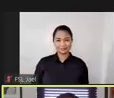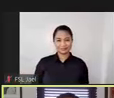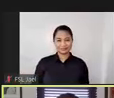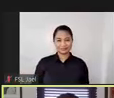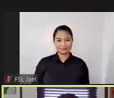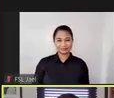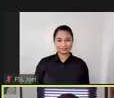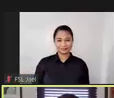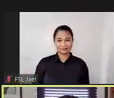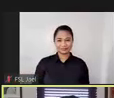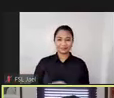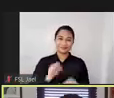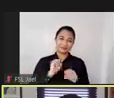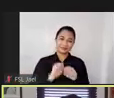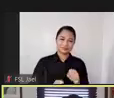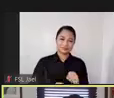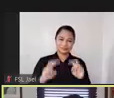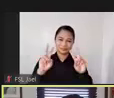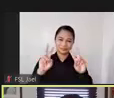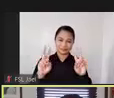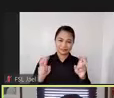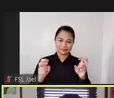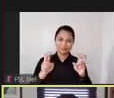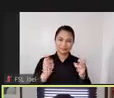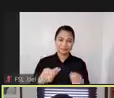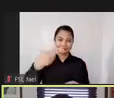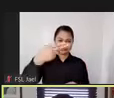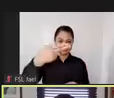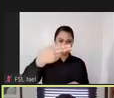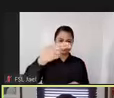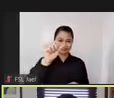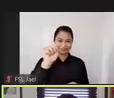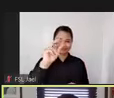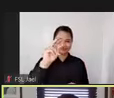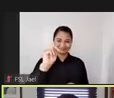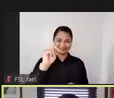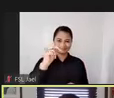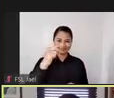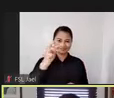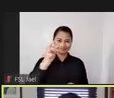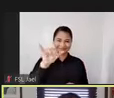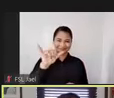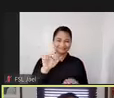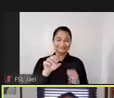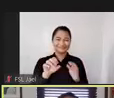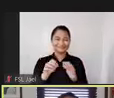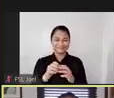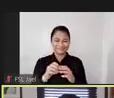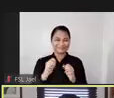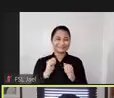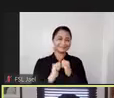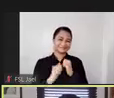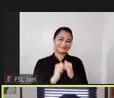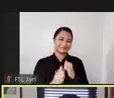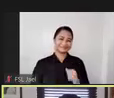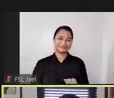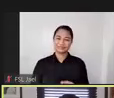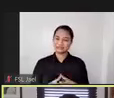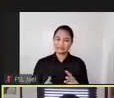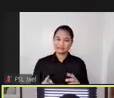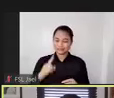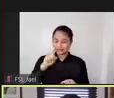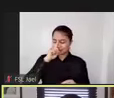become very irritable and get into a very bad mood when you're hungry, when you need to